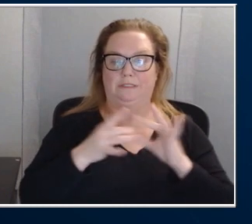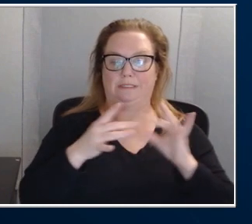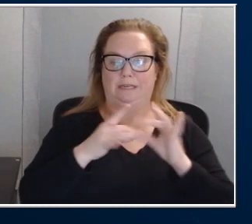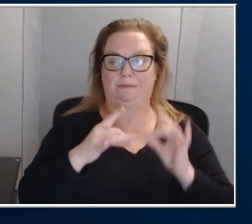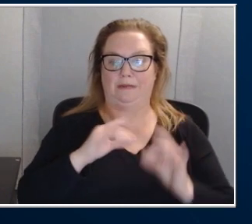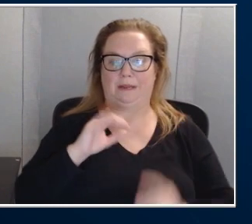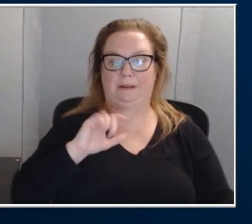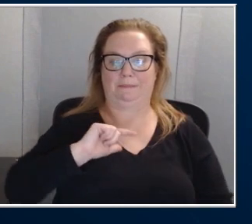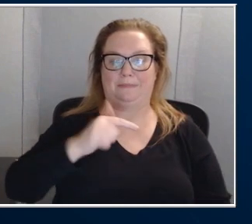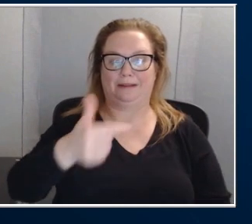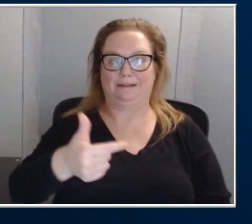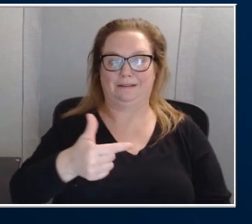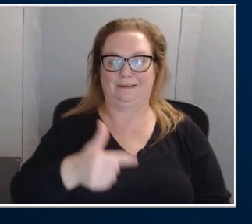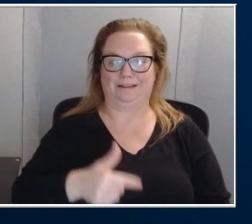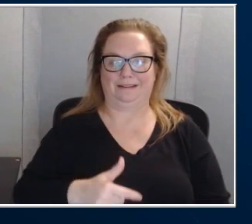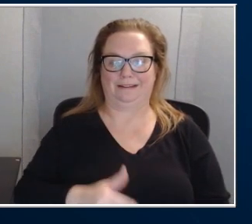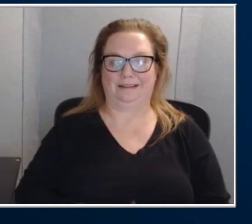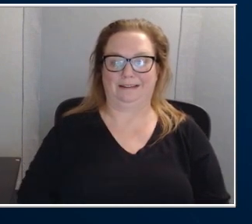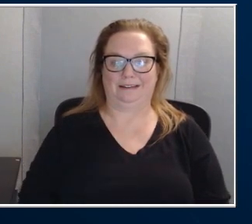questions, so I'll get myself in. Okay, so